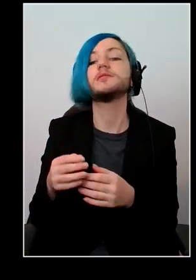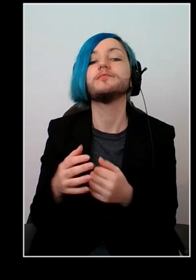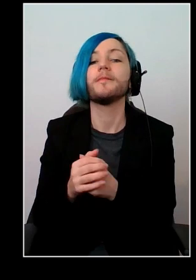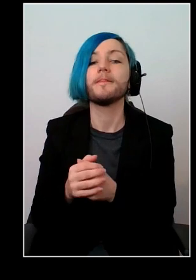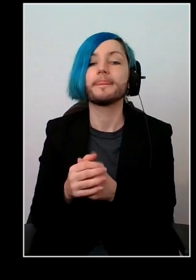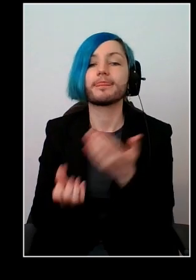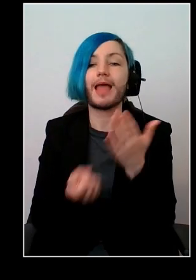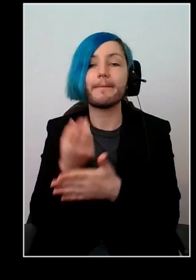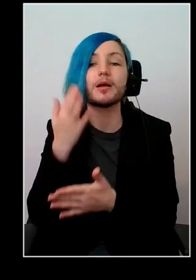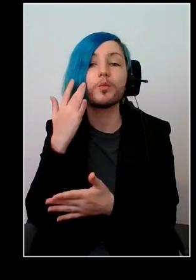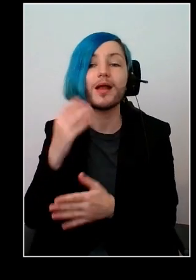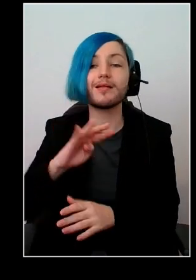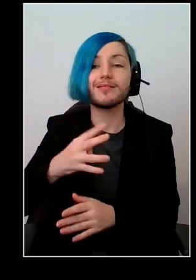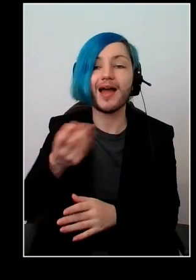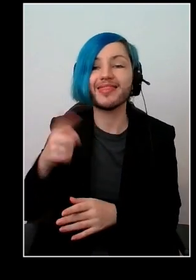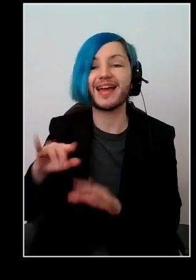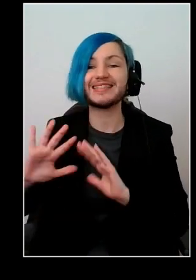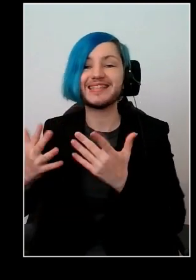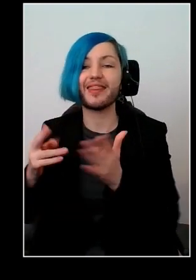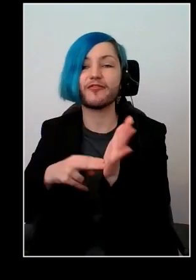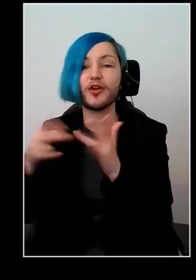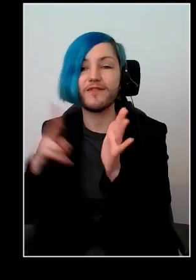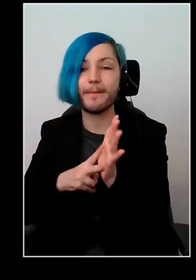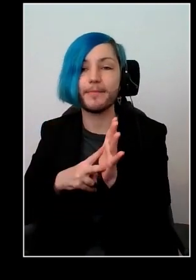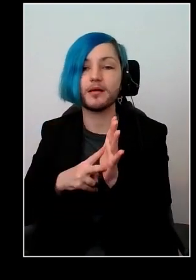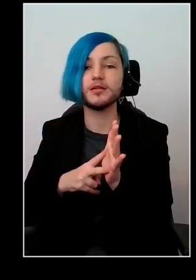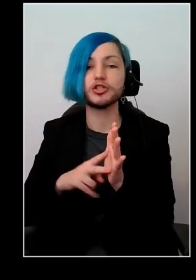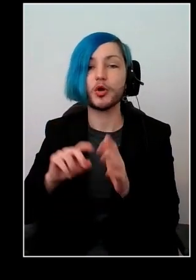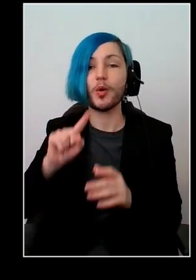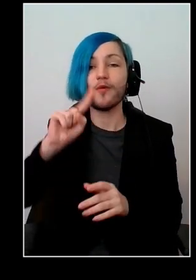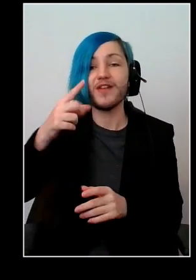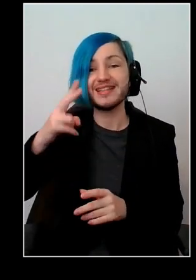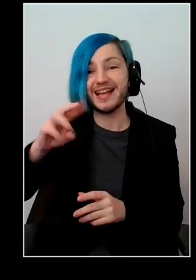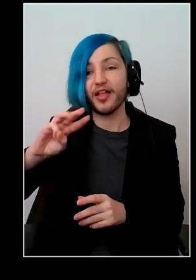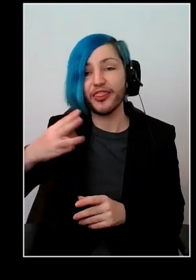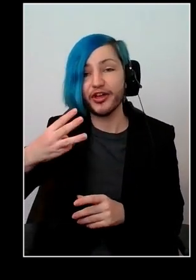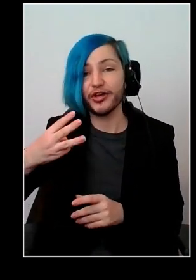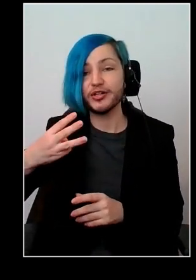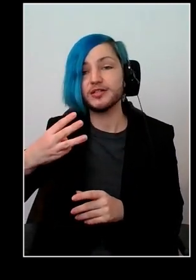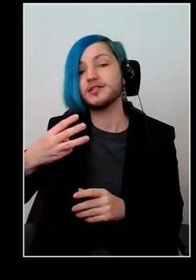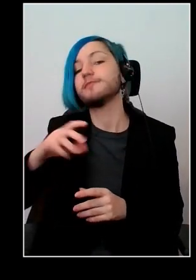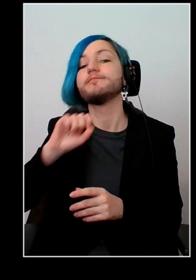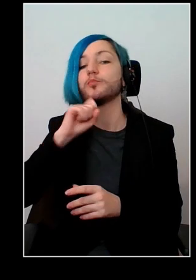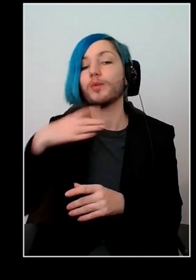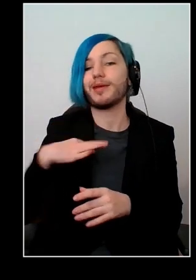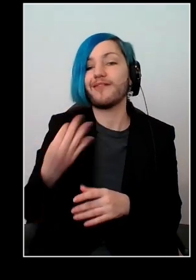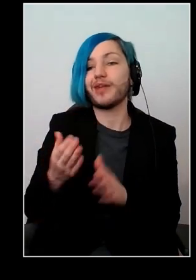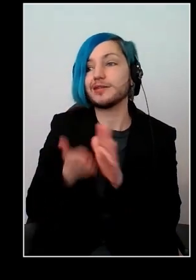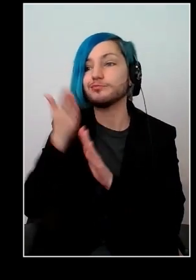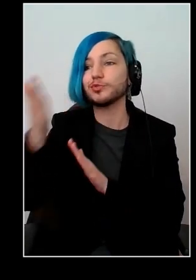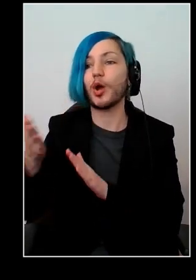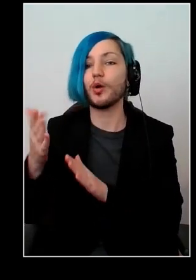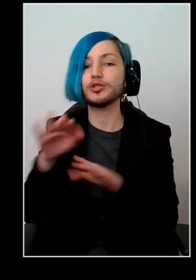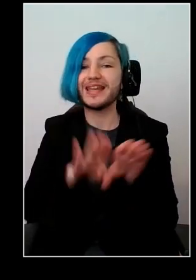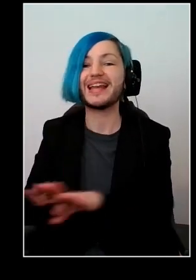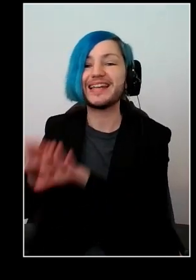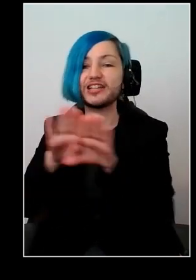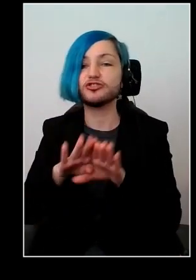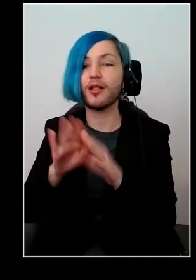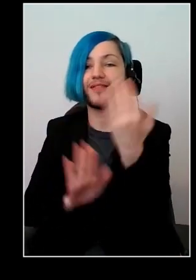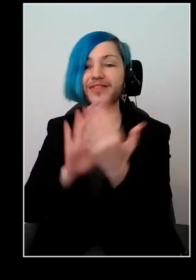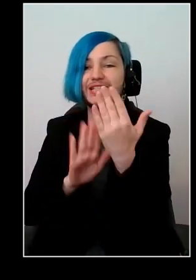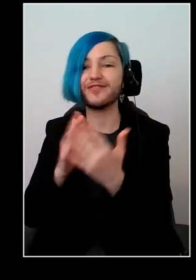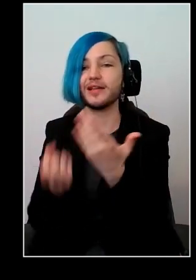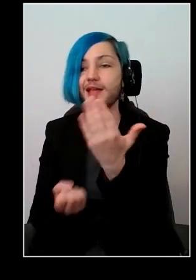top 3 from each category will be invited to attend the national final on Wednesday, the 1st of December. This will be an in-person event.